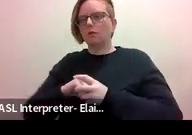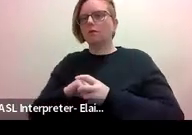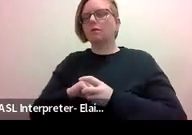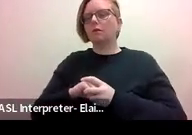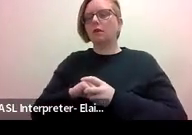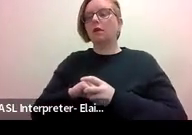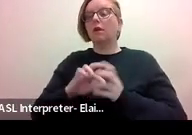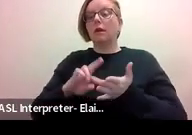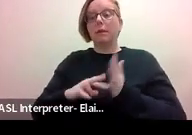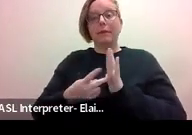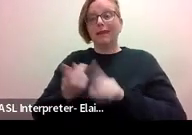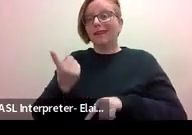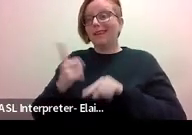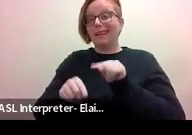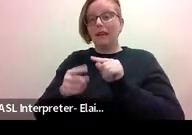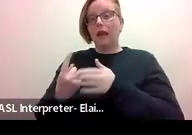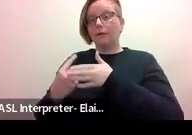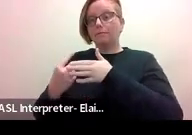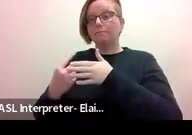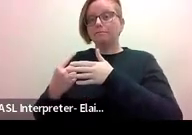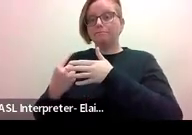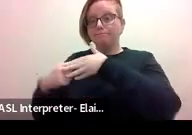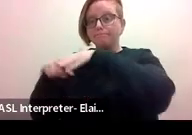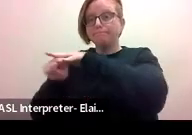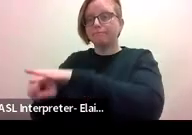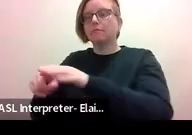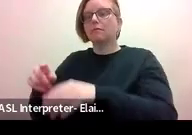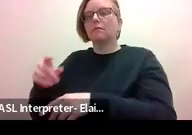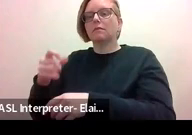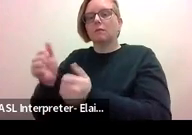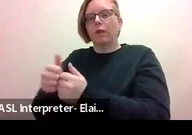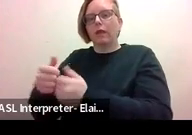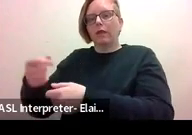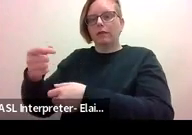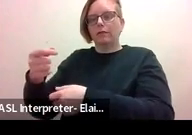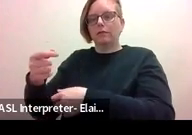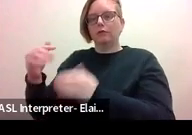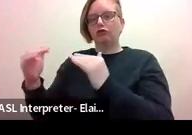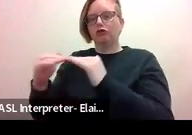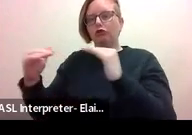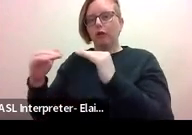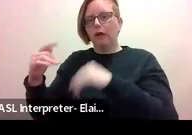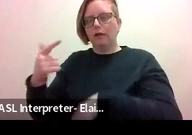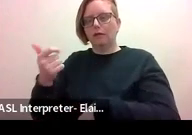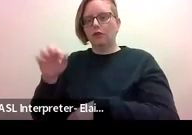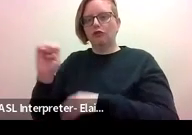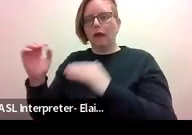to participate in appropriate, in grade level appropriate math activities.